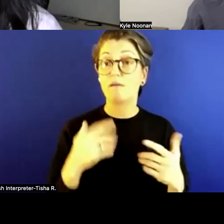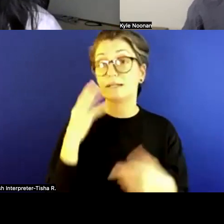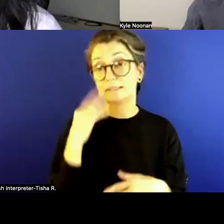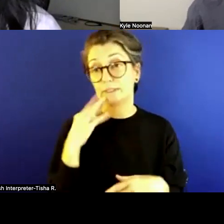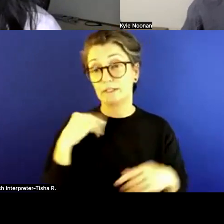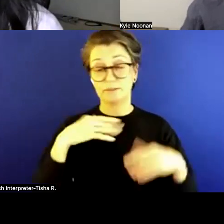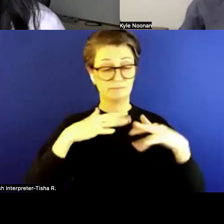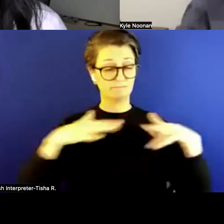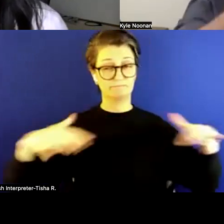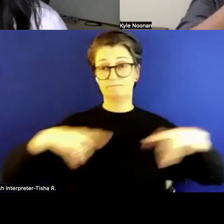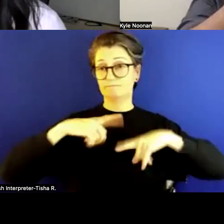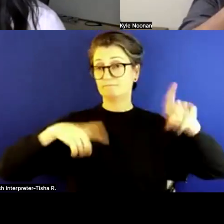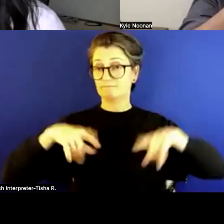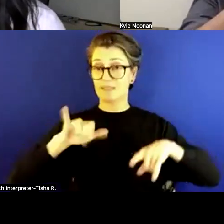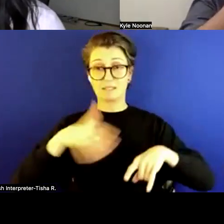for most of us.